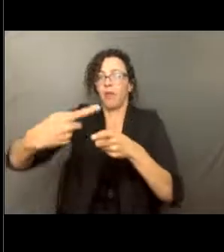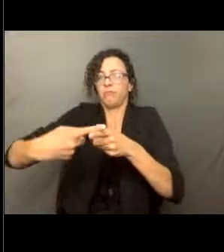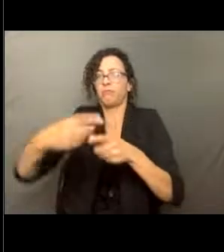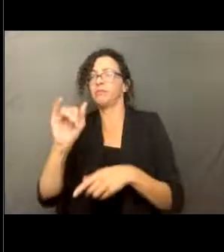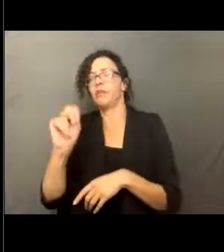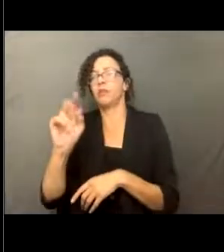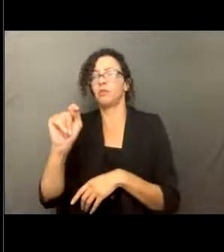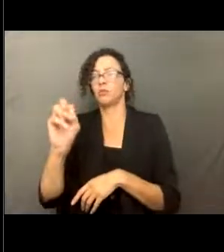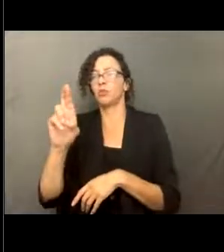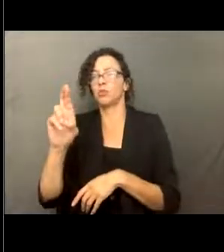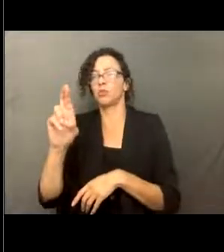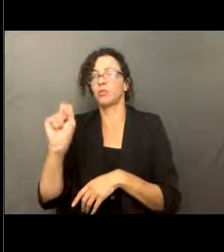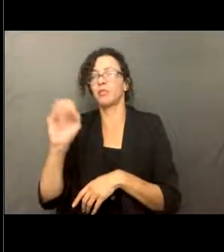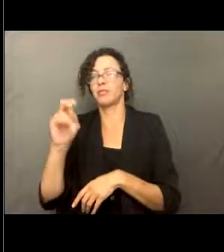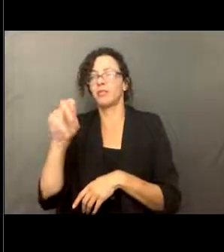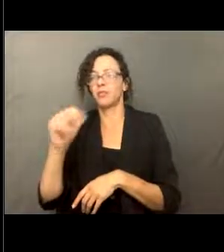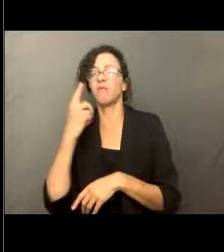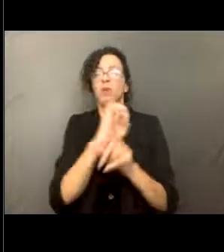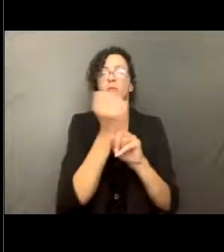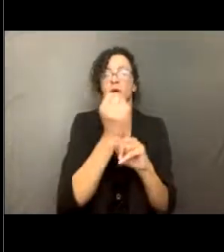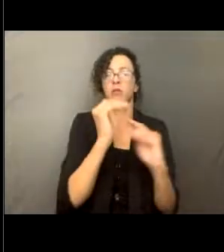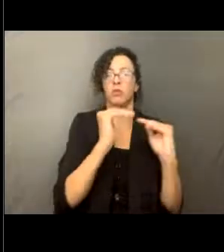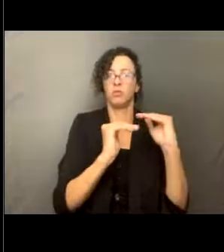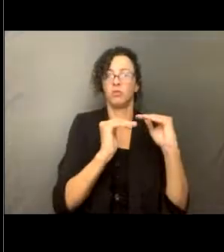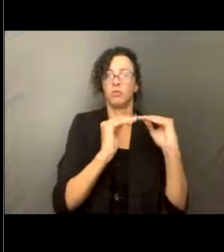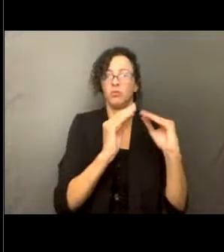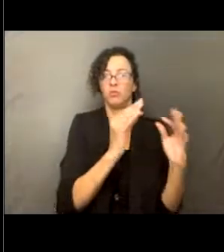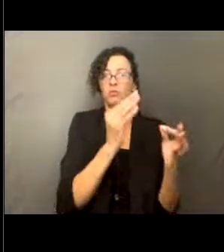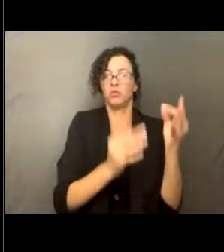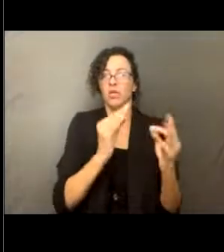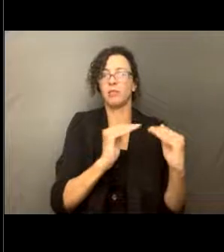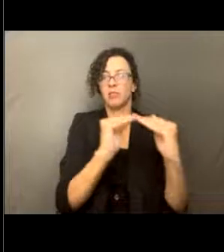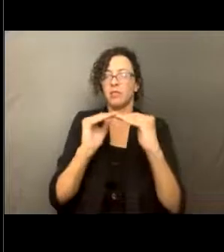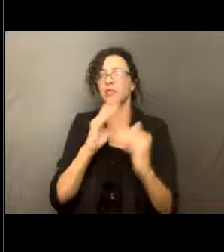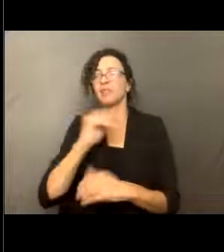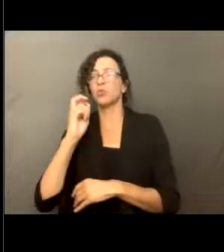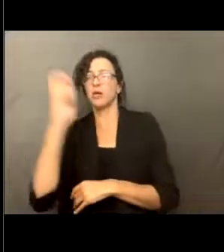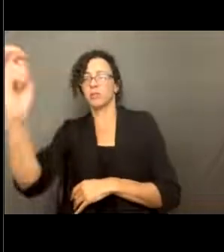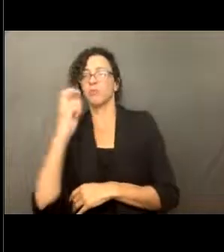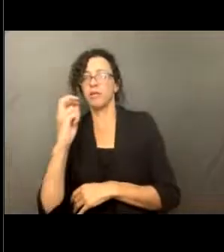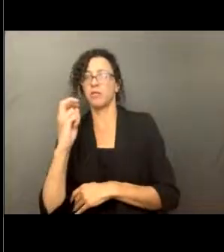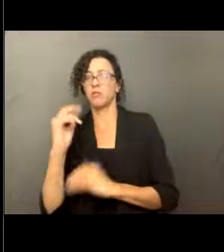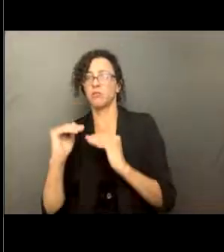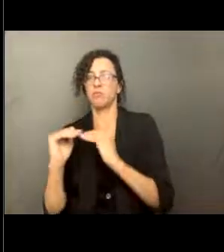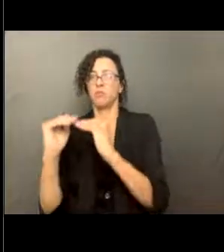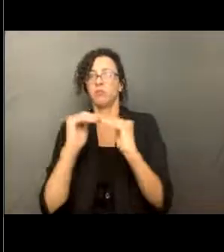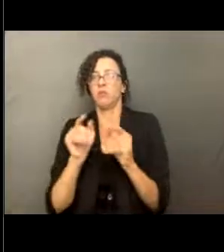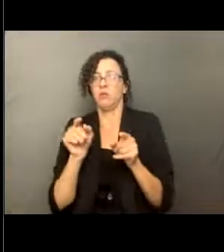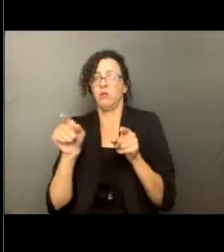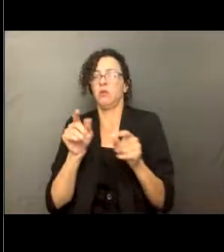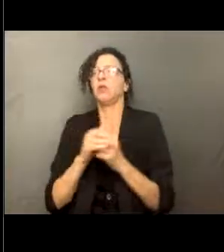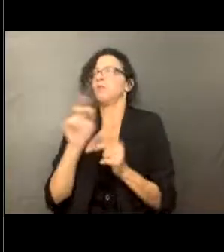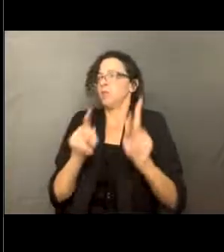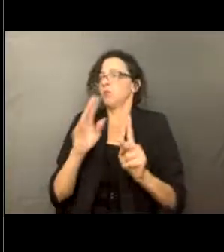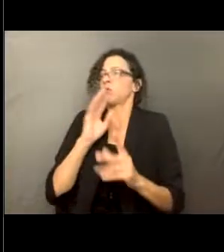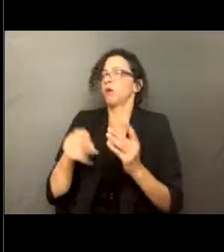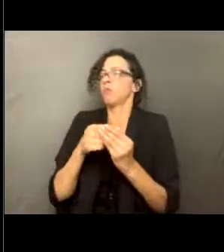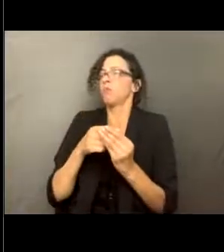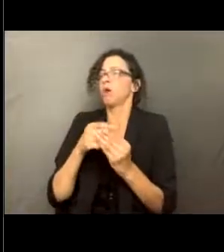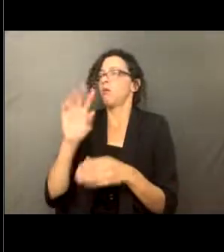transportation justice work, because the people who are speaking about the impacts on their communities from warehouse development in the